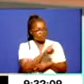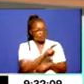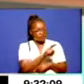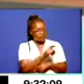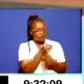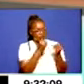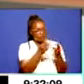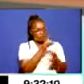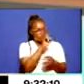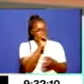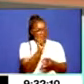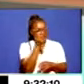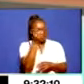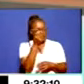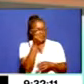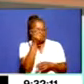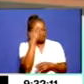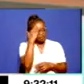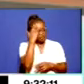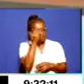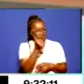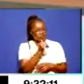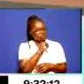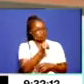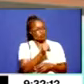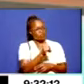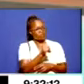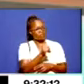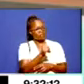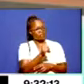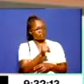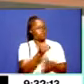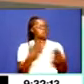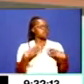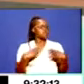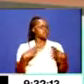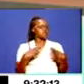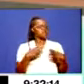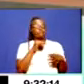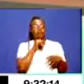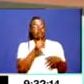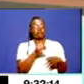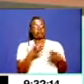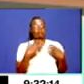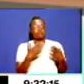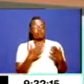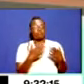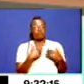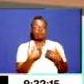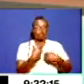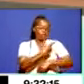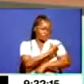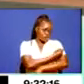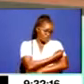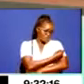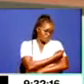would want to know why we are not the ones, let's say, we were not even the ones coming up with a vaccine, not